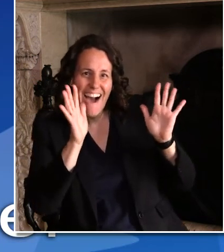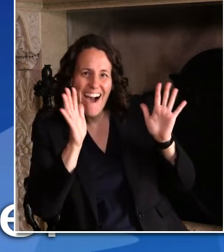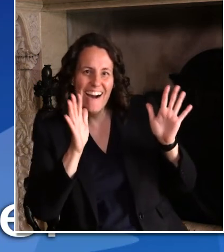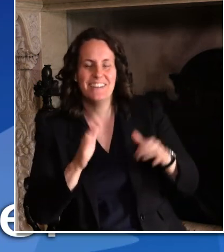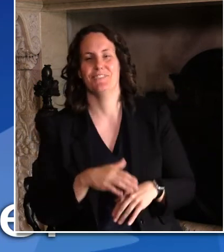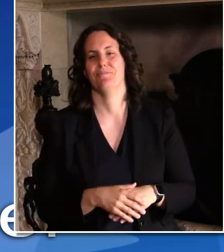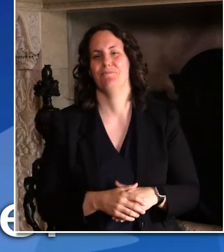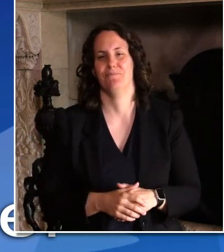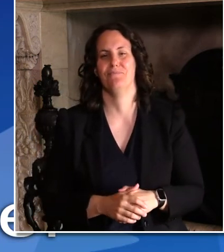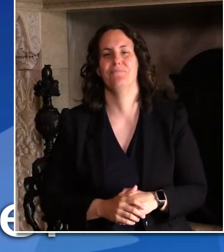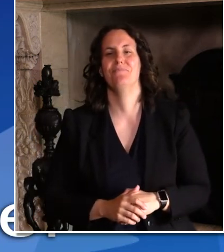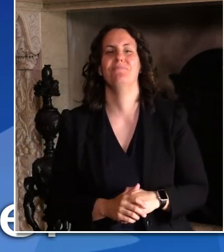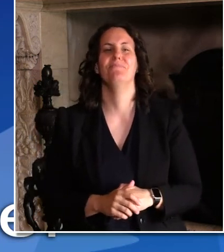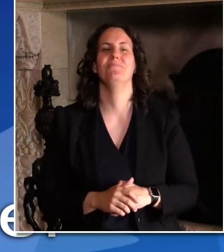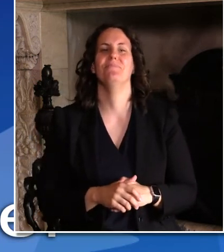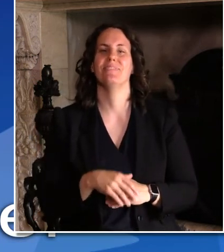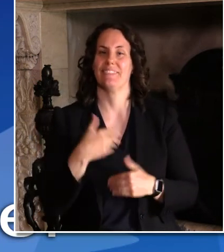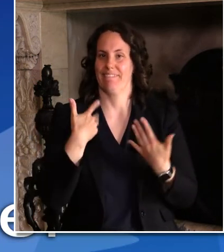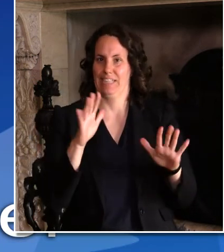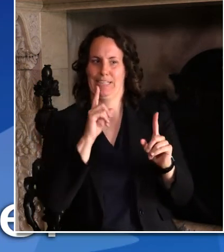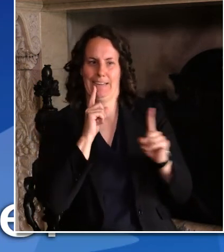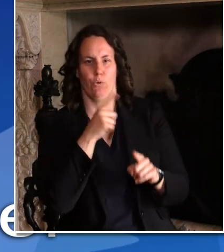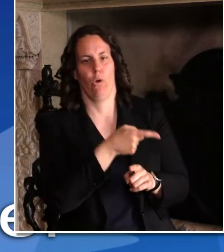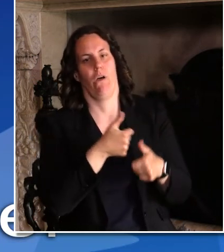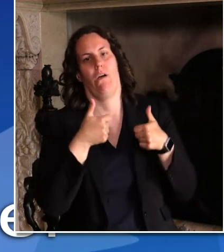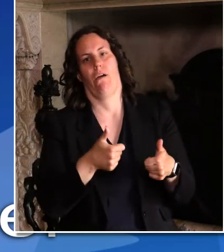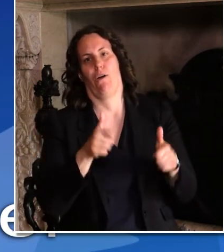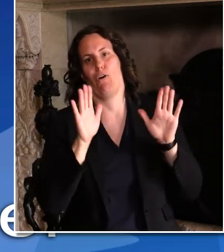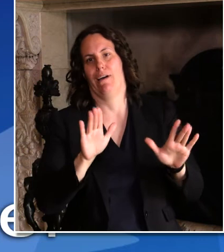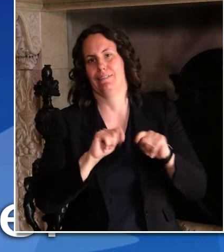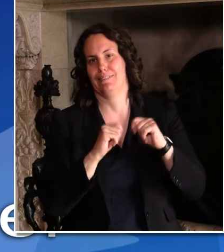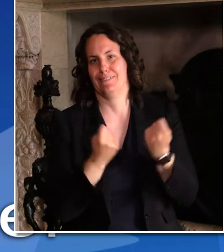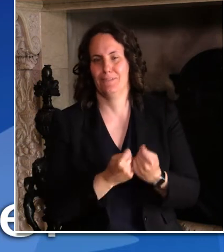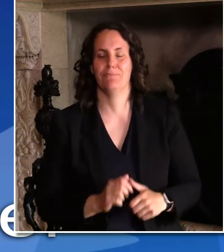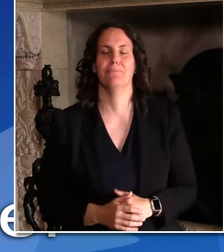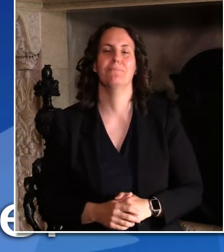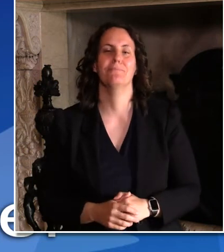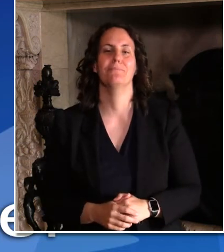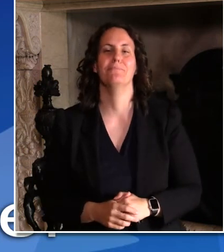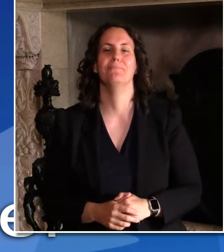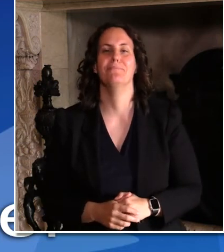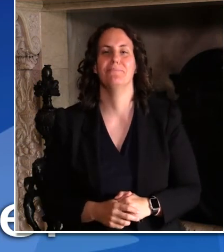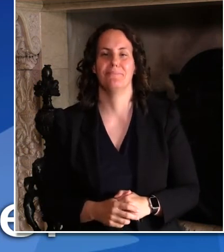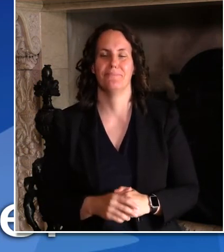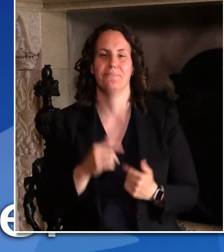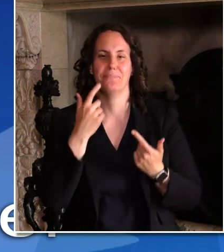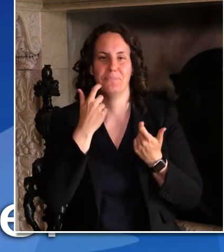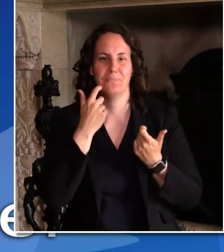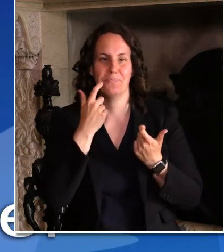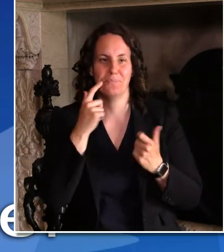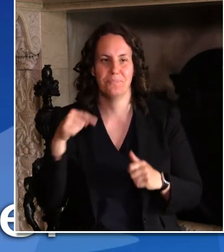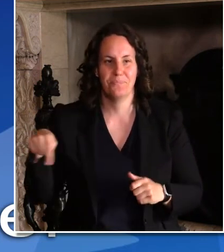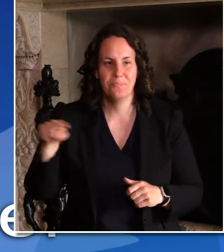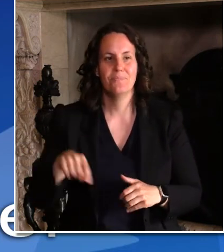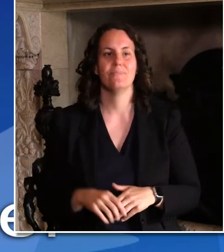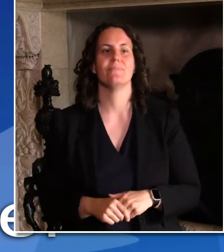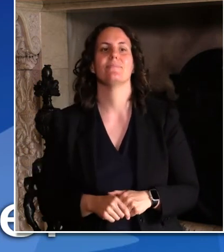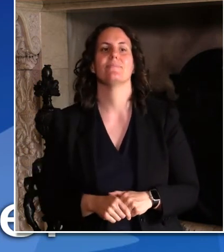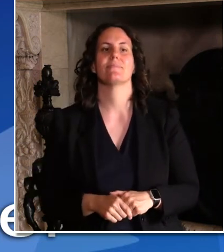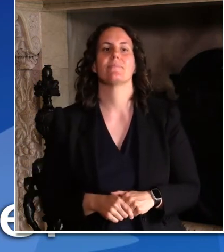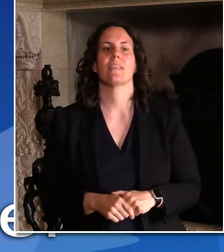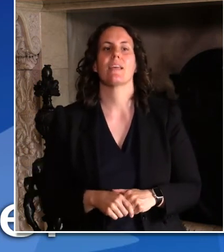the pleasure of interviewing them, and you have a great team. My question is, if you have any response, if you